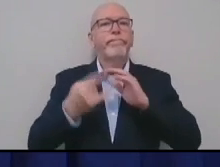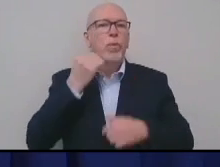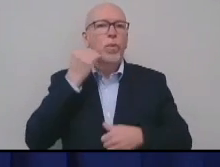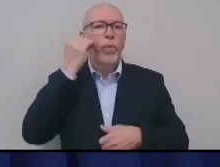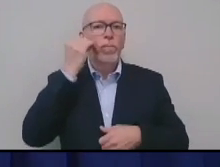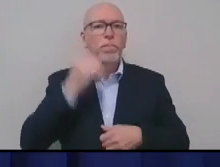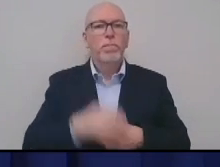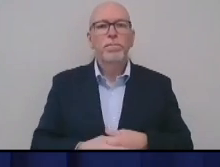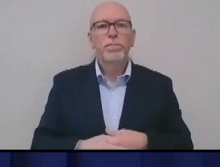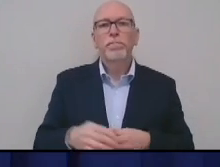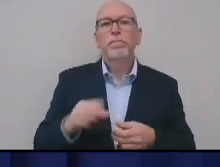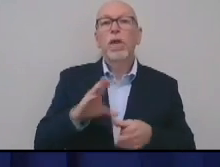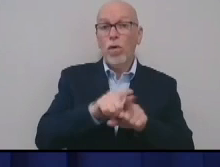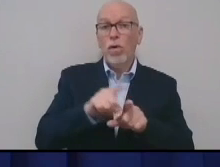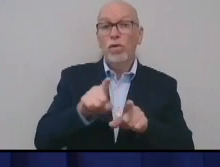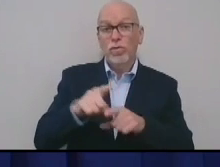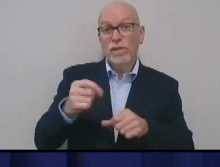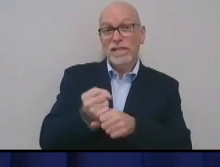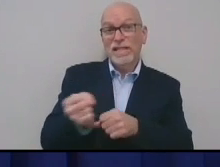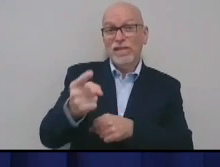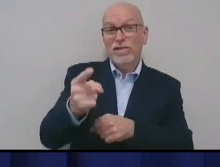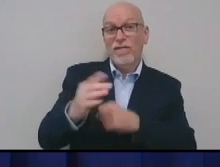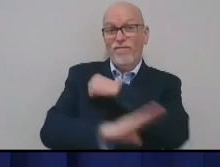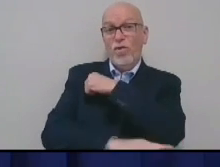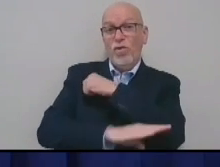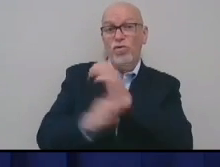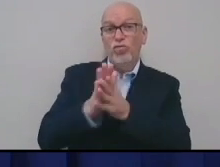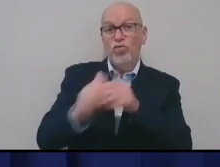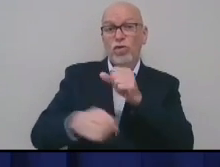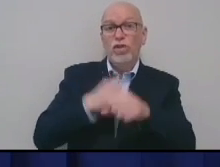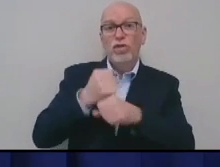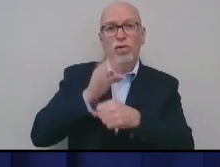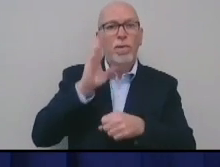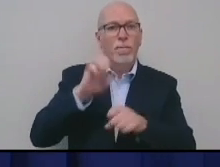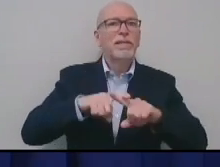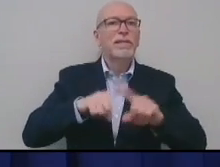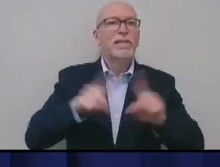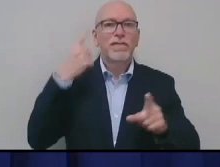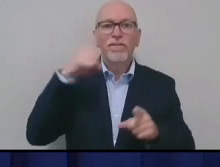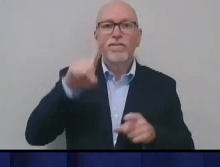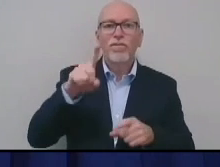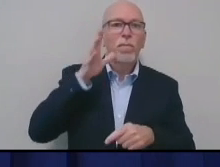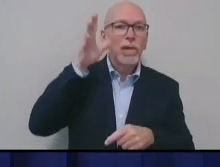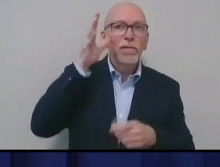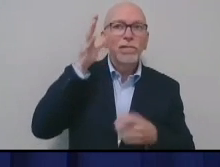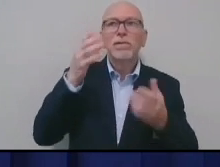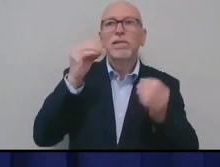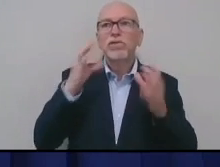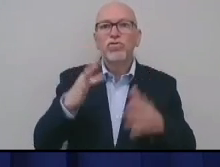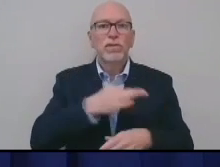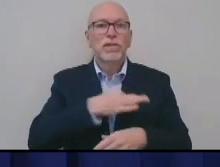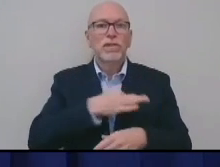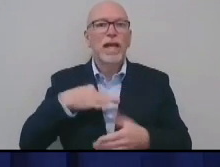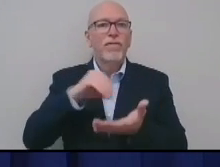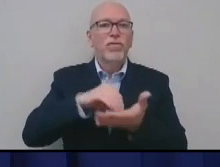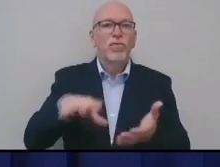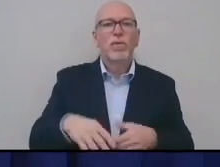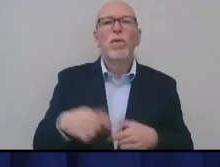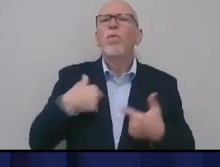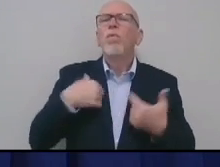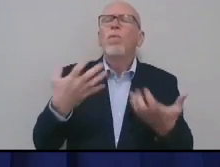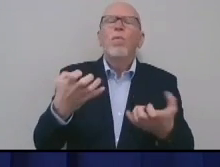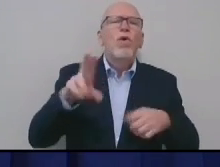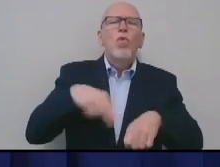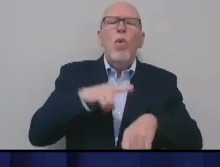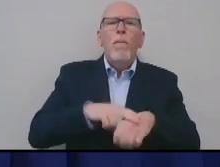ensure that the next school year looks much different for our students, teachers, and staff. We all want that normalcy, and the best way to get there is